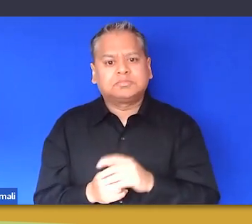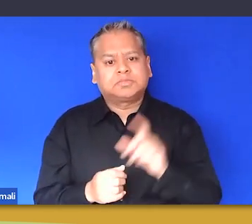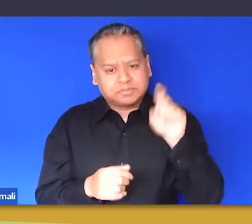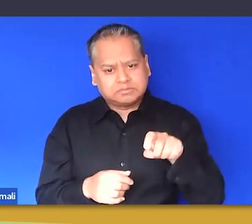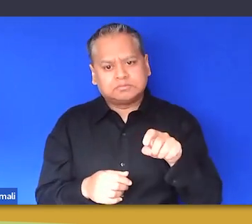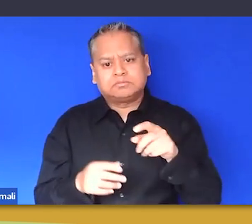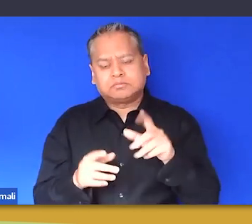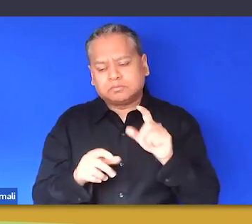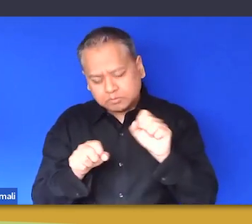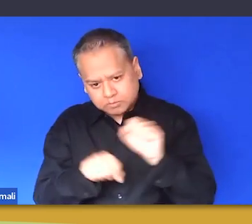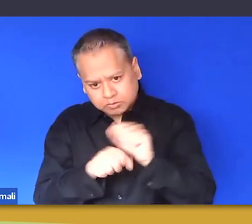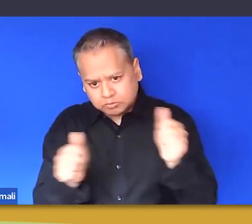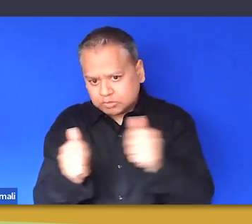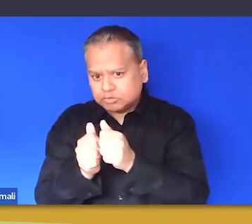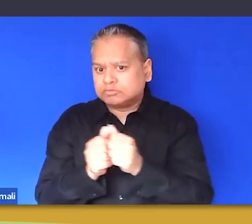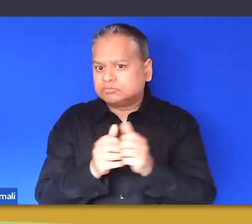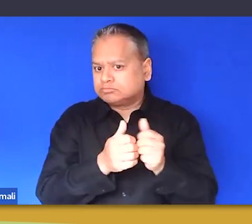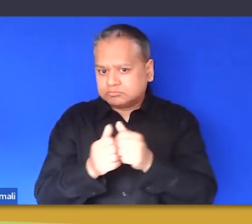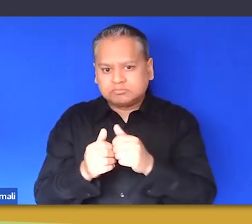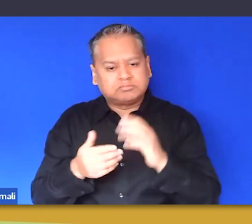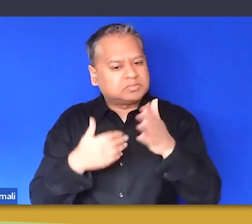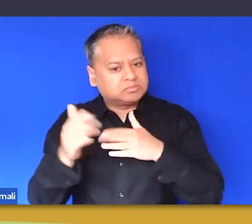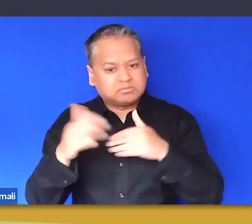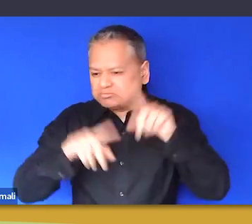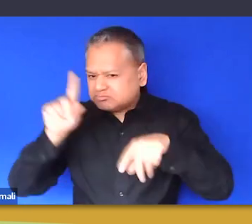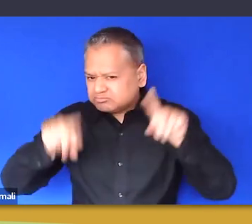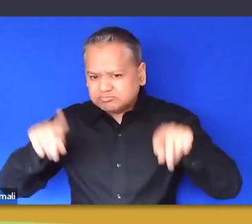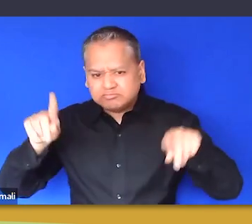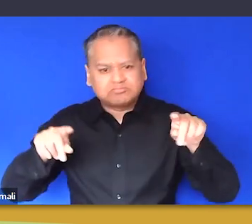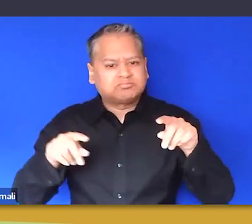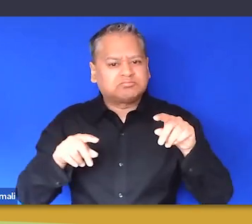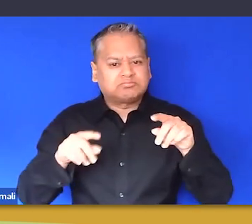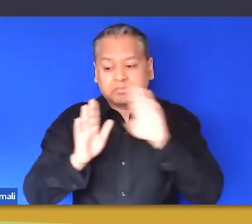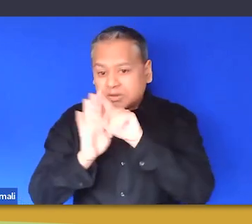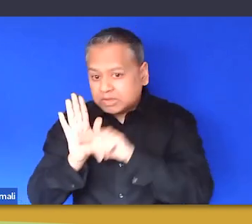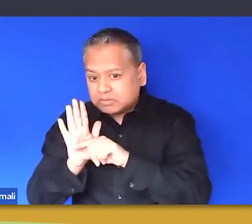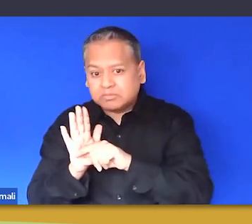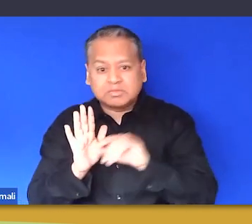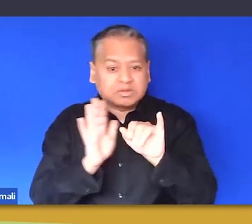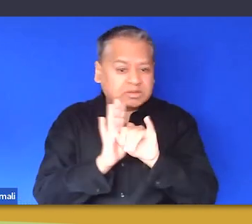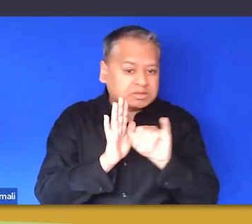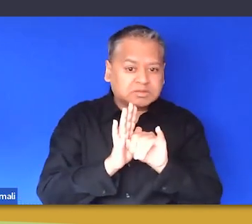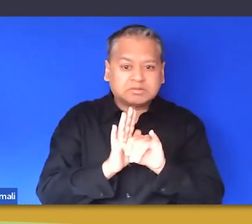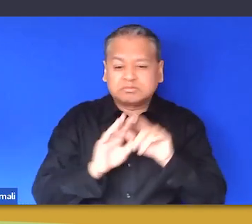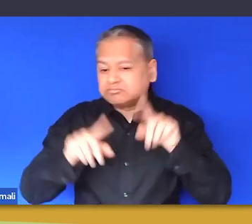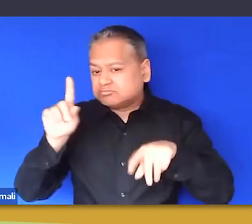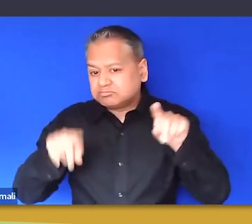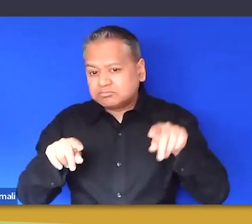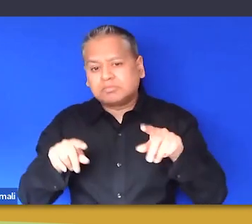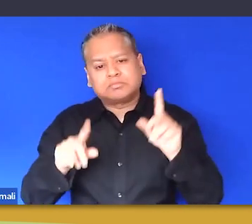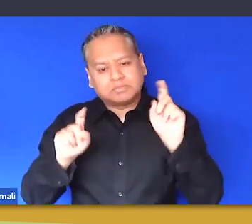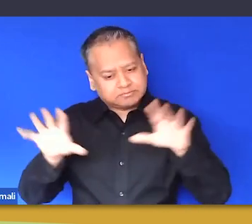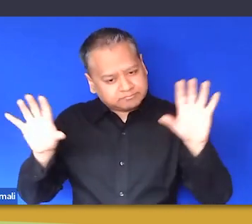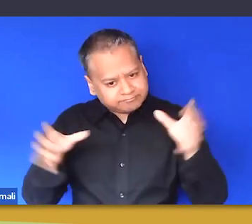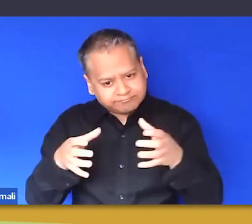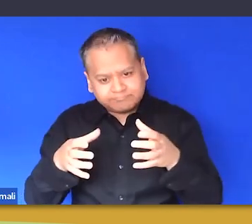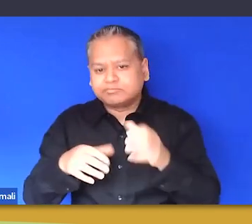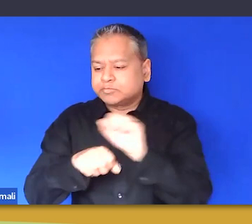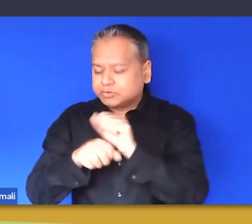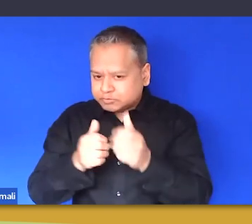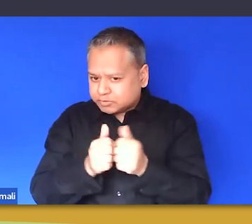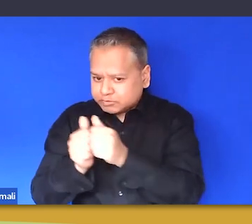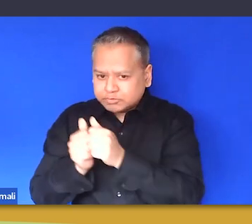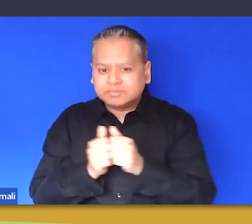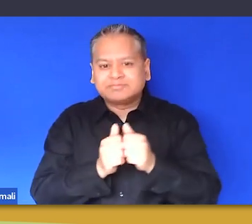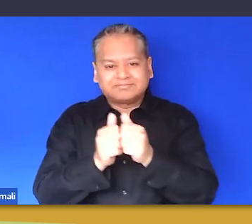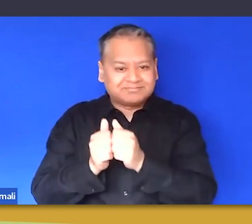together, wherever we may have come from, to come to these Indigenous territories, the only way we will come through this is if we work together."